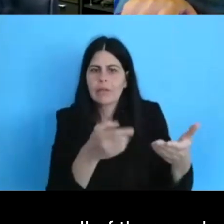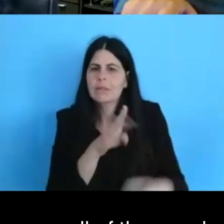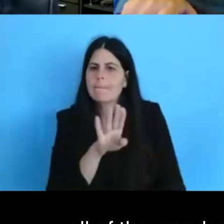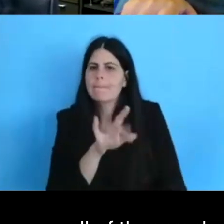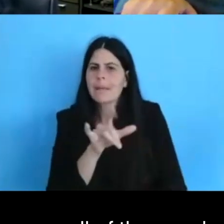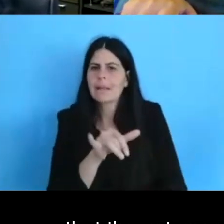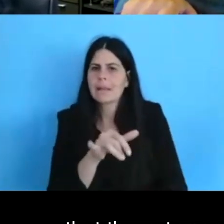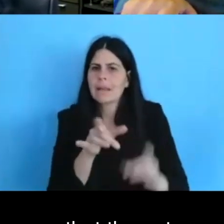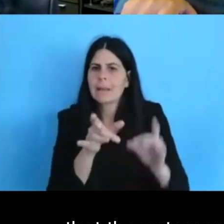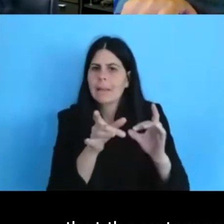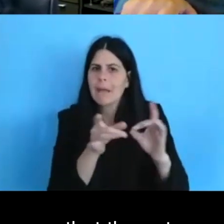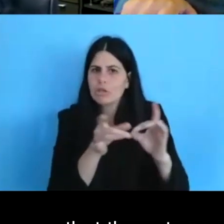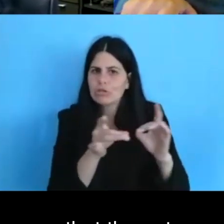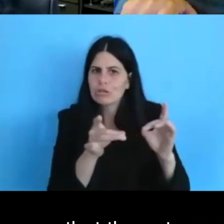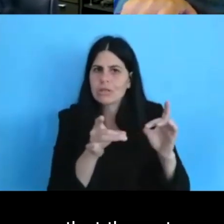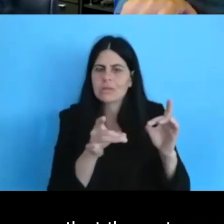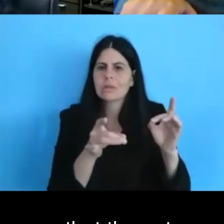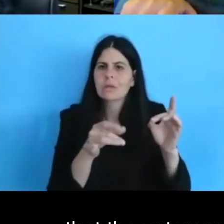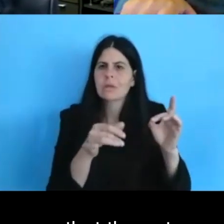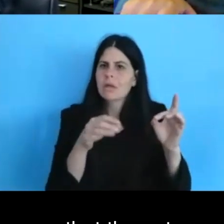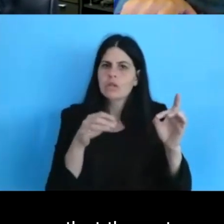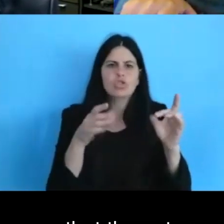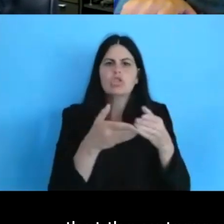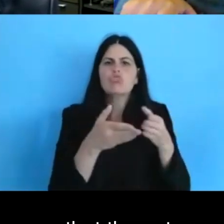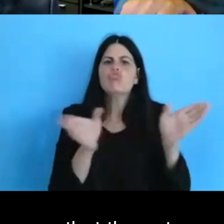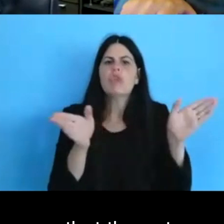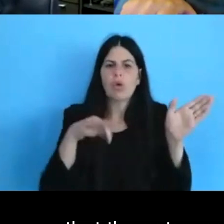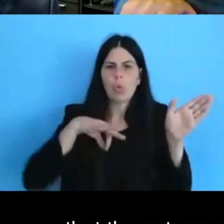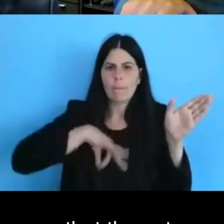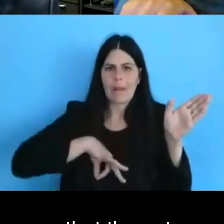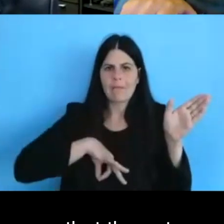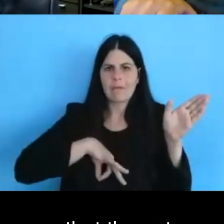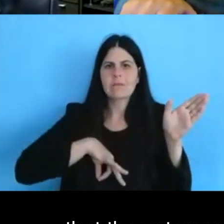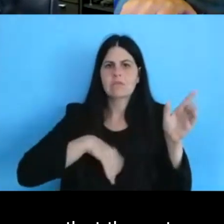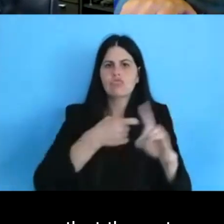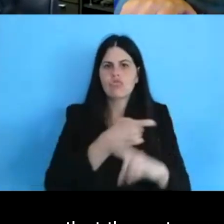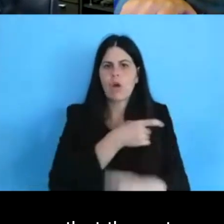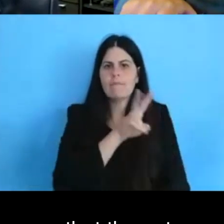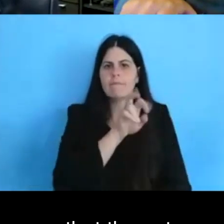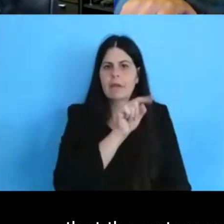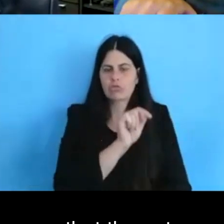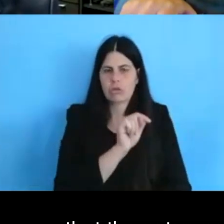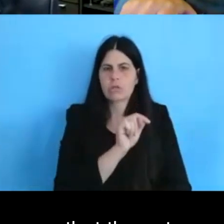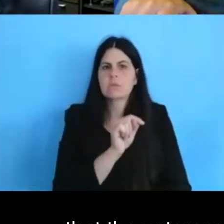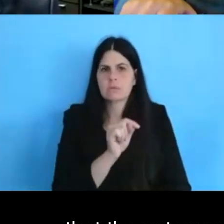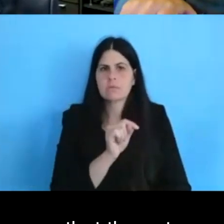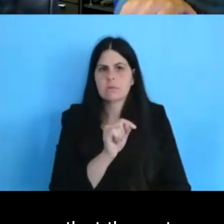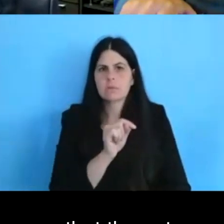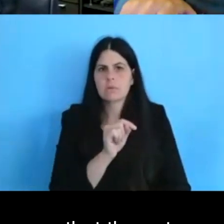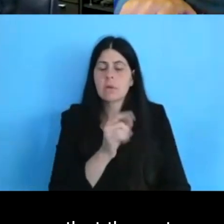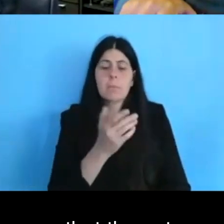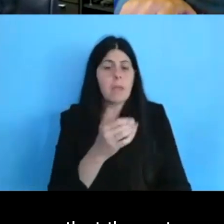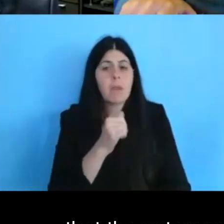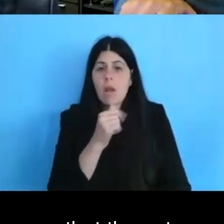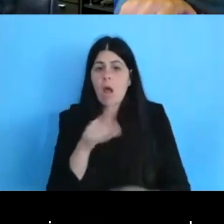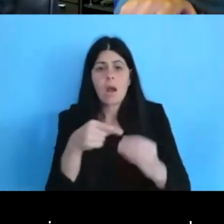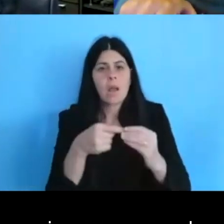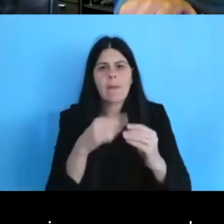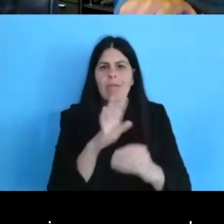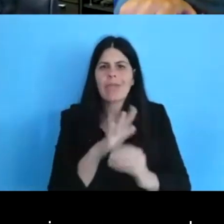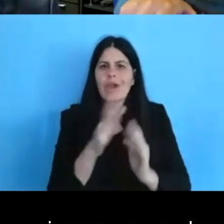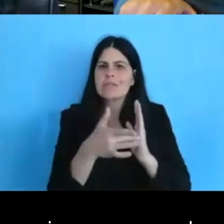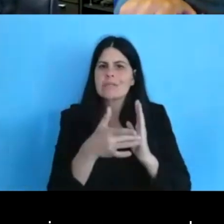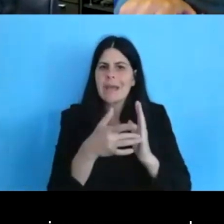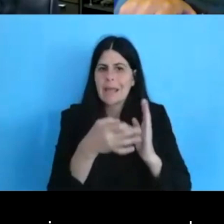the benefits that that the veterans bring to the table are not necessarily about their technical expertise, which gives me